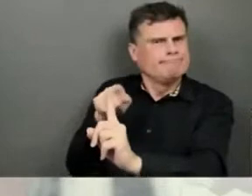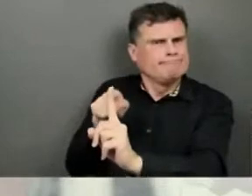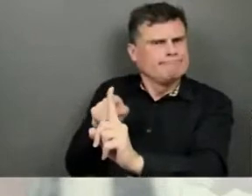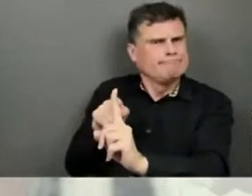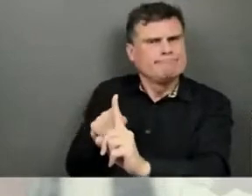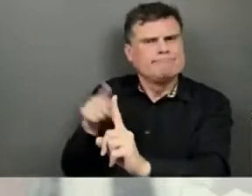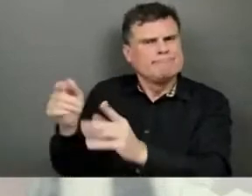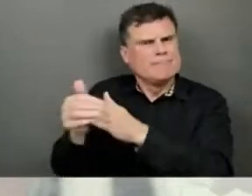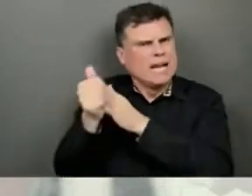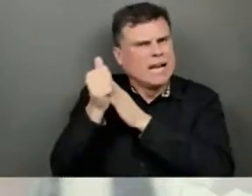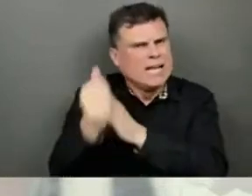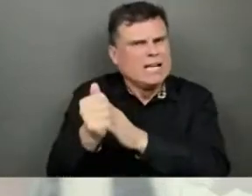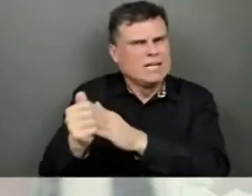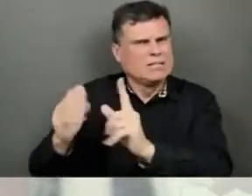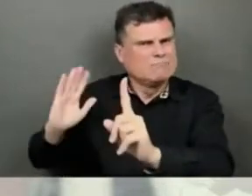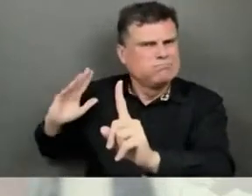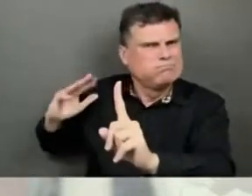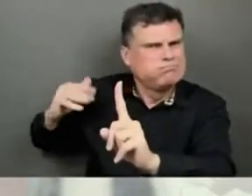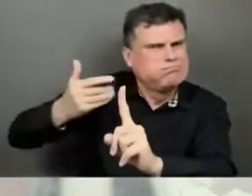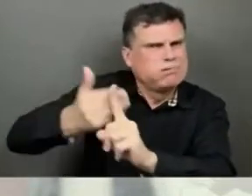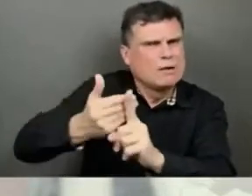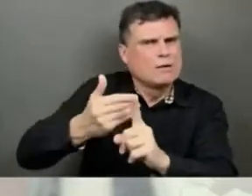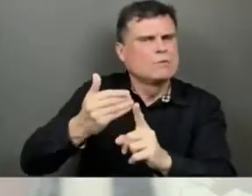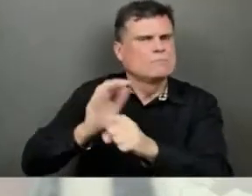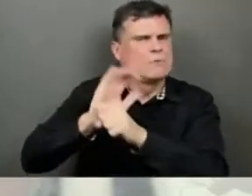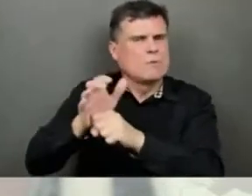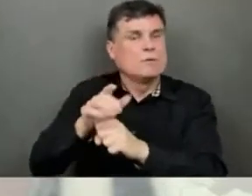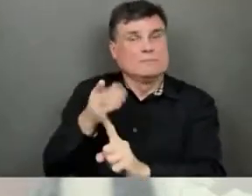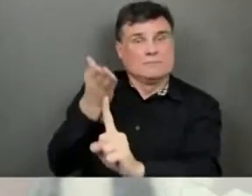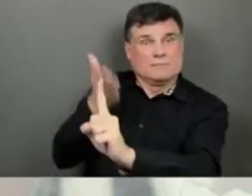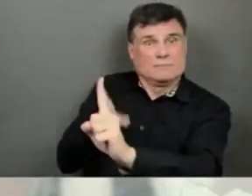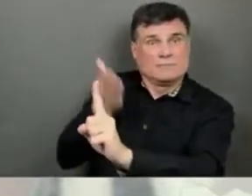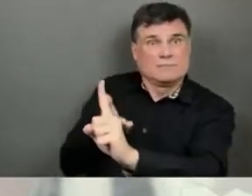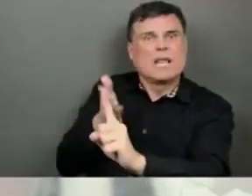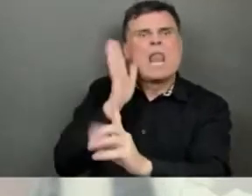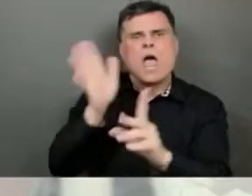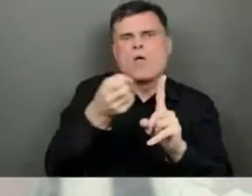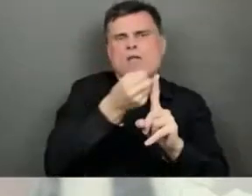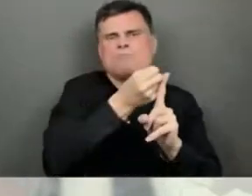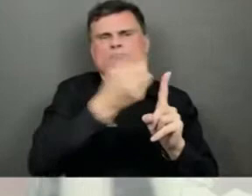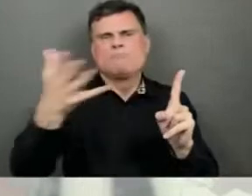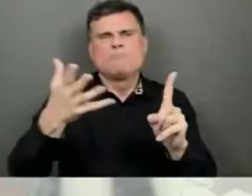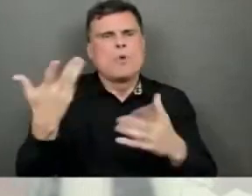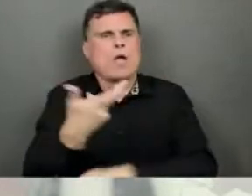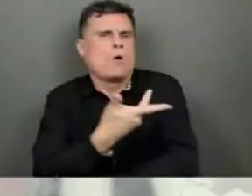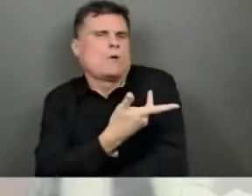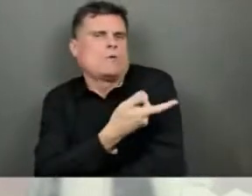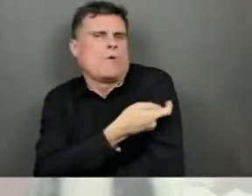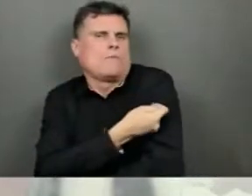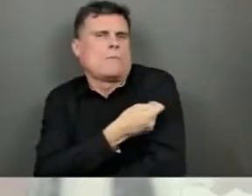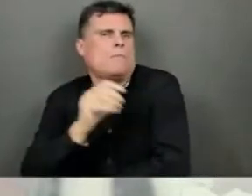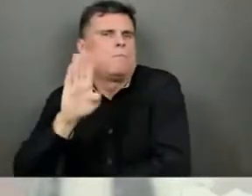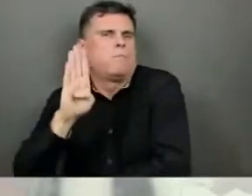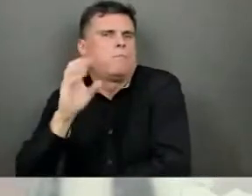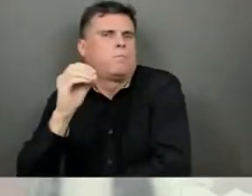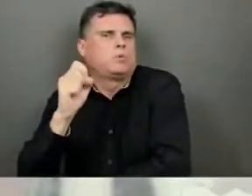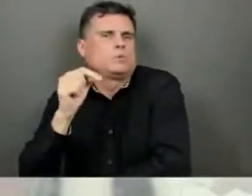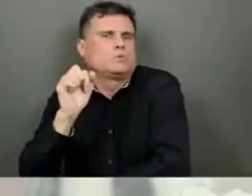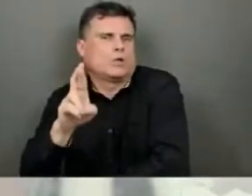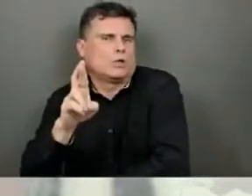spring, which continues to focus on a fundamental principle, fundamental to issues of vaccination and their